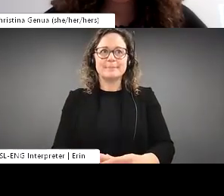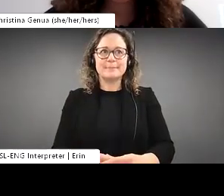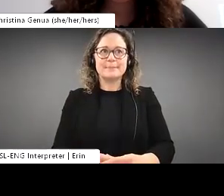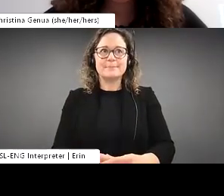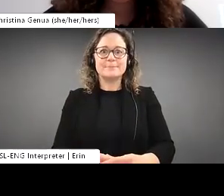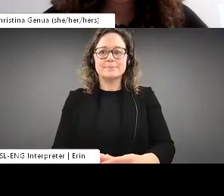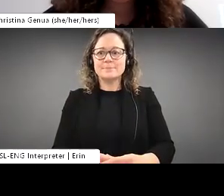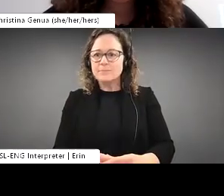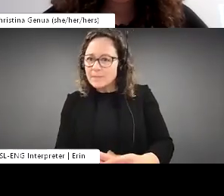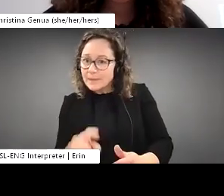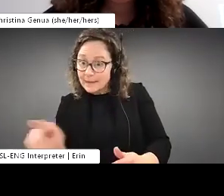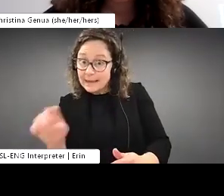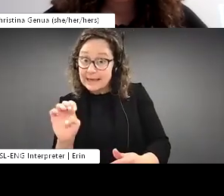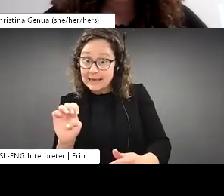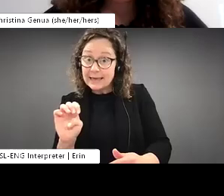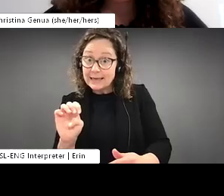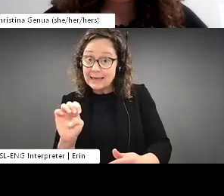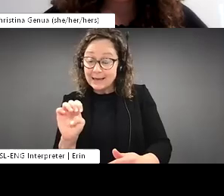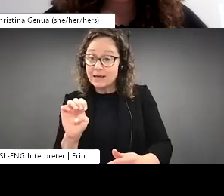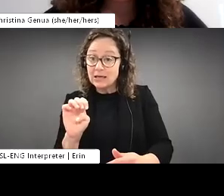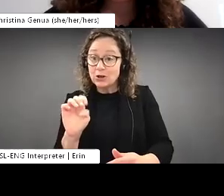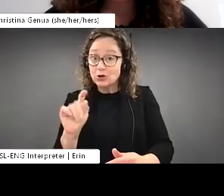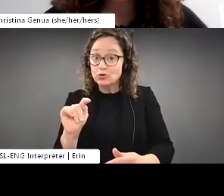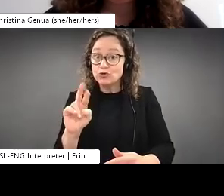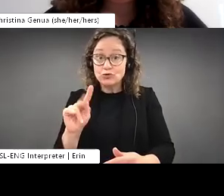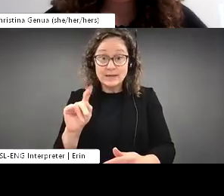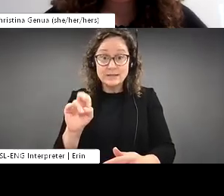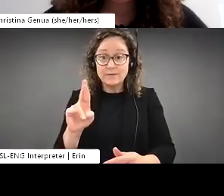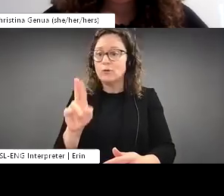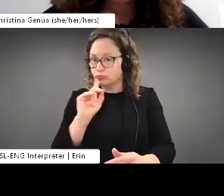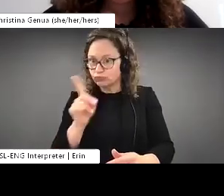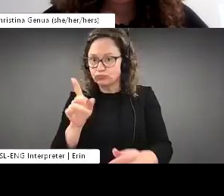E-transfers? Yeah, e-transfers